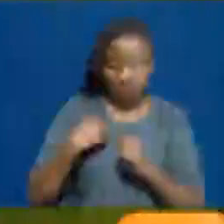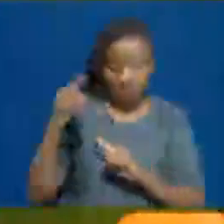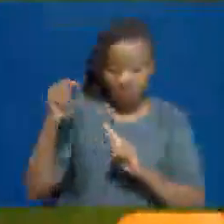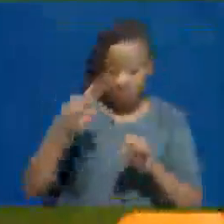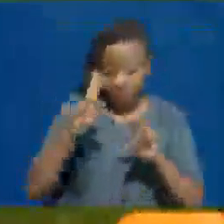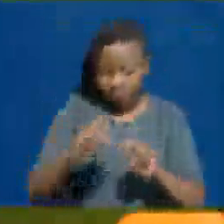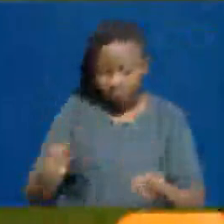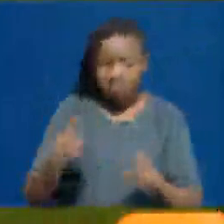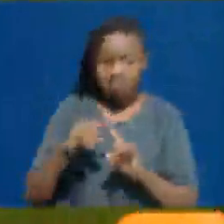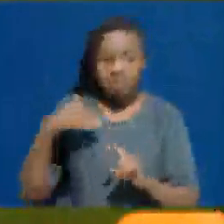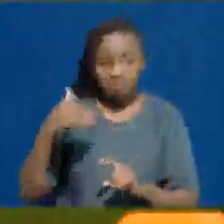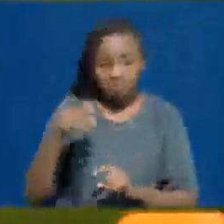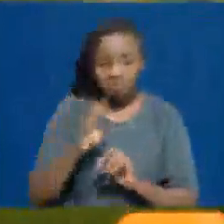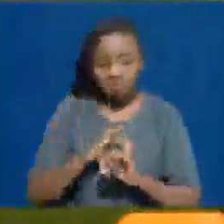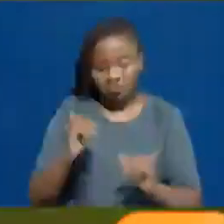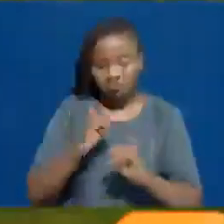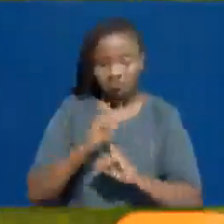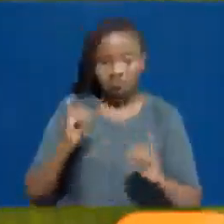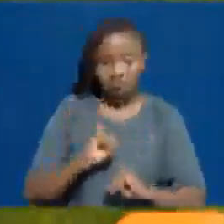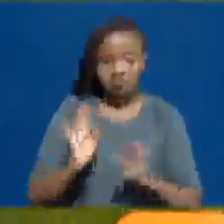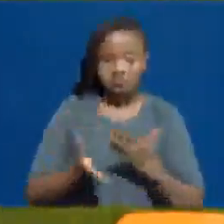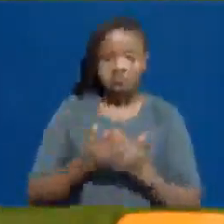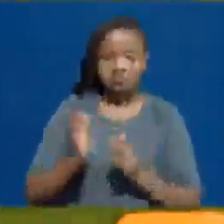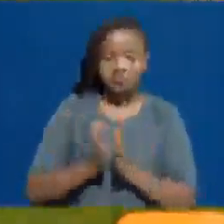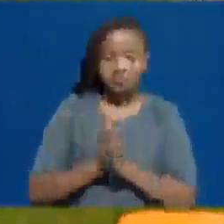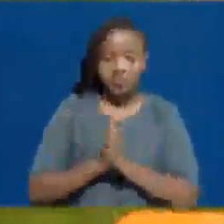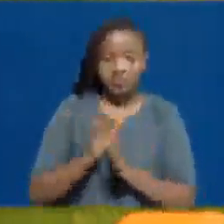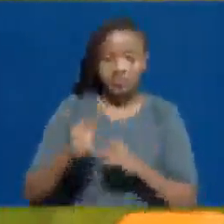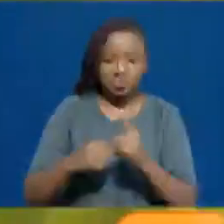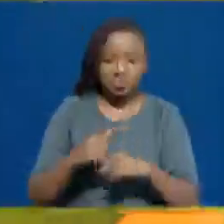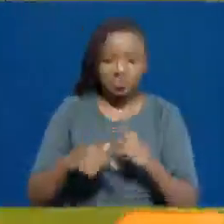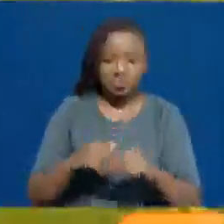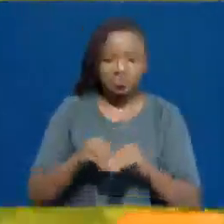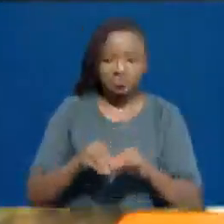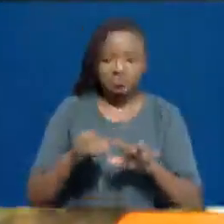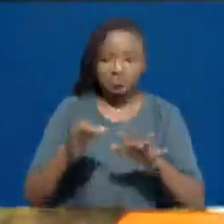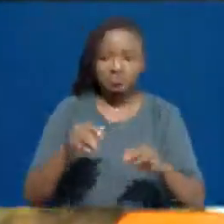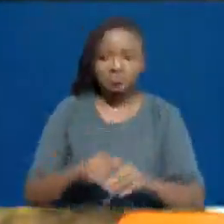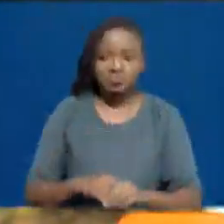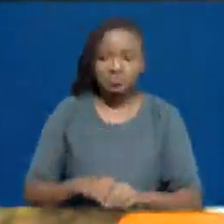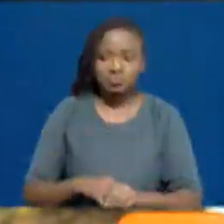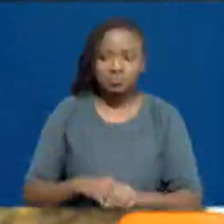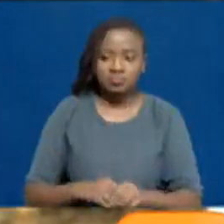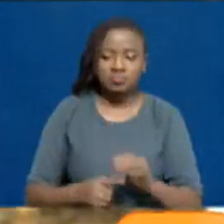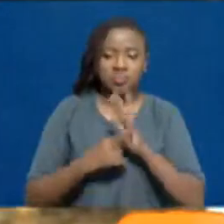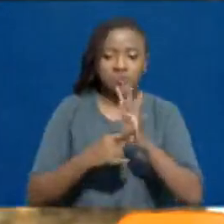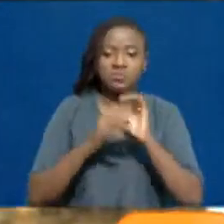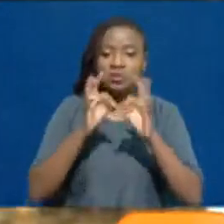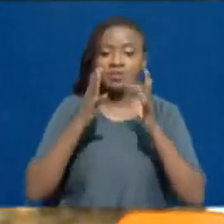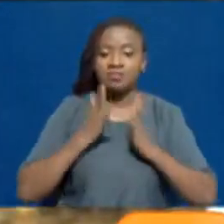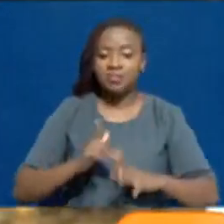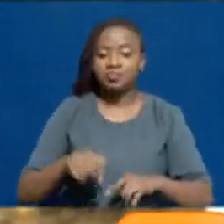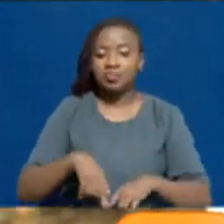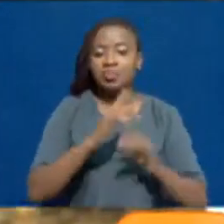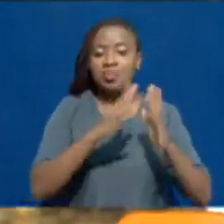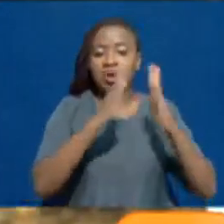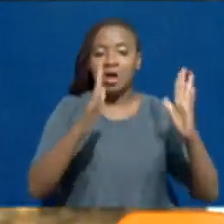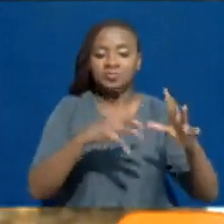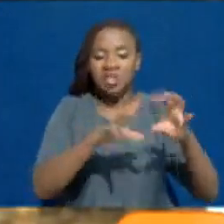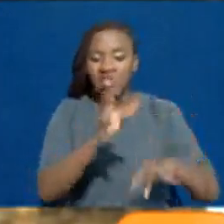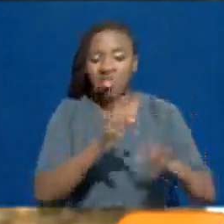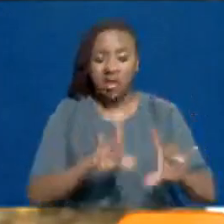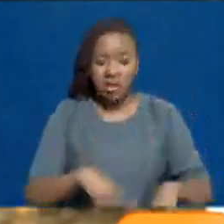frequent cleaning of the reefs in order to maintain the fish stock. Mwambia mtu enda ishi kwa nyumba ya ni gofu, haizi ishi. Sasa na